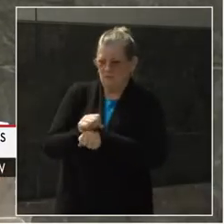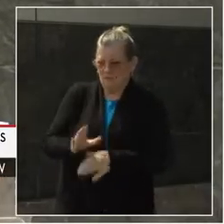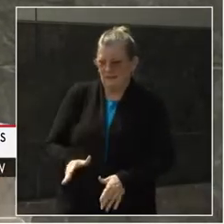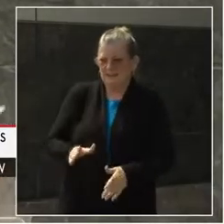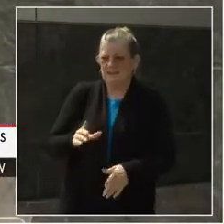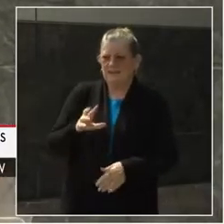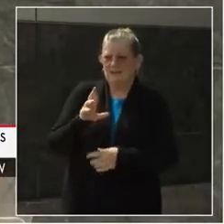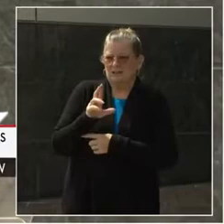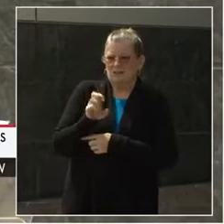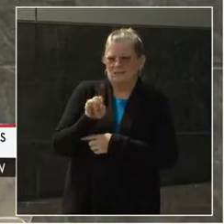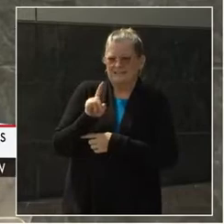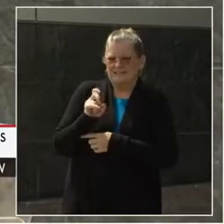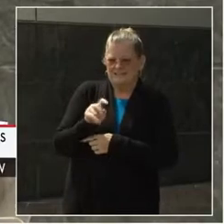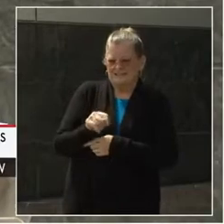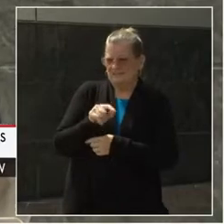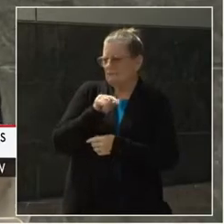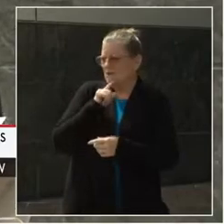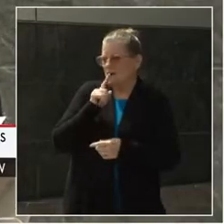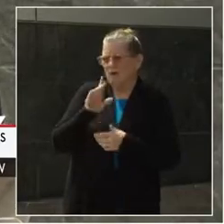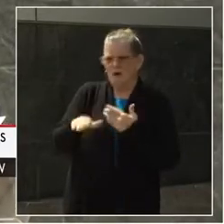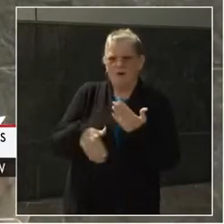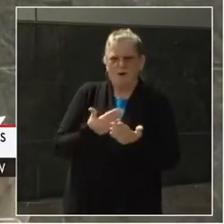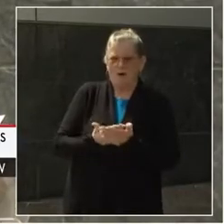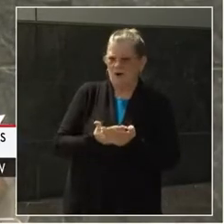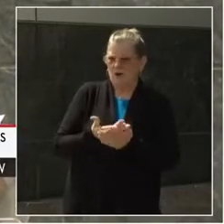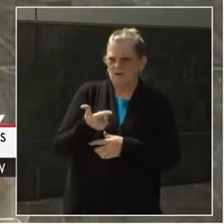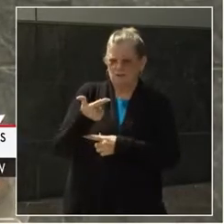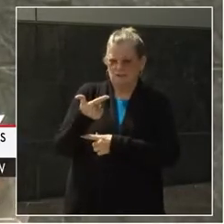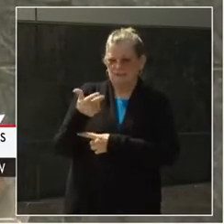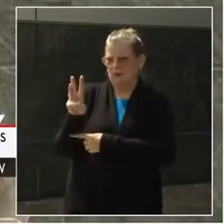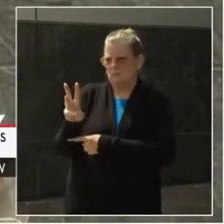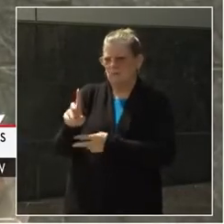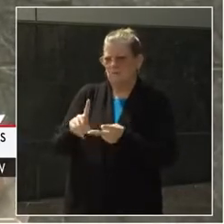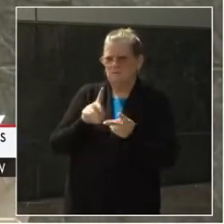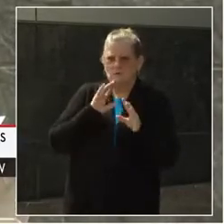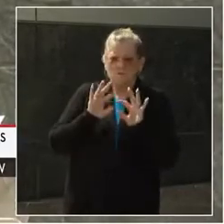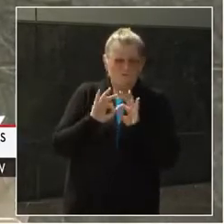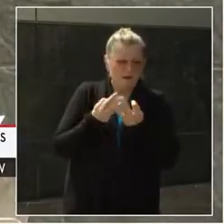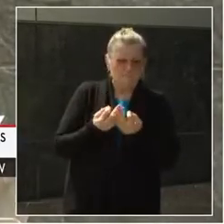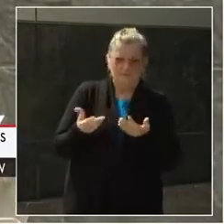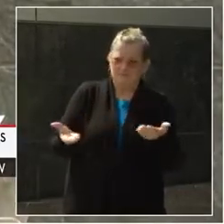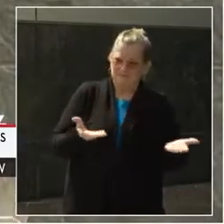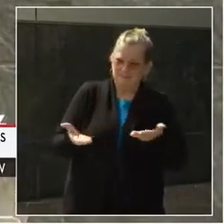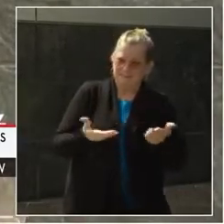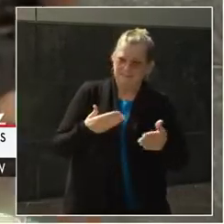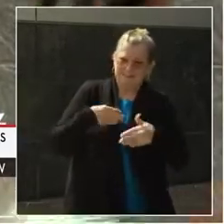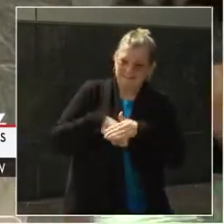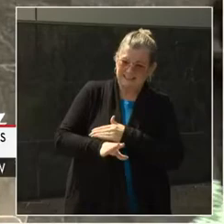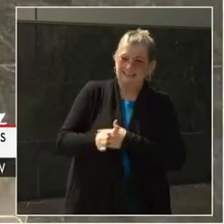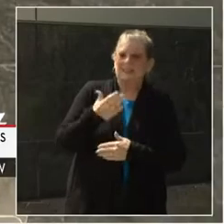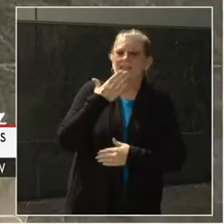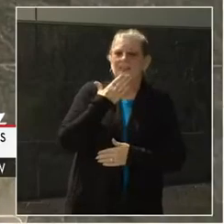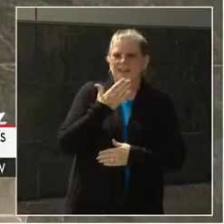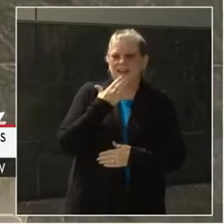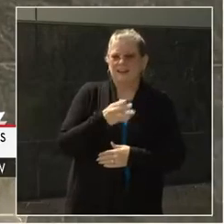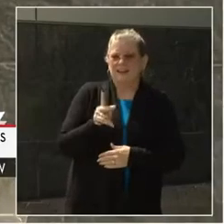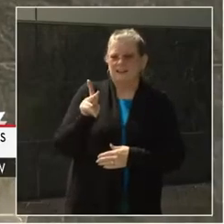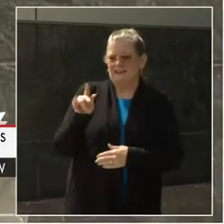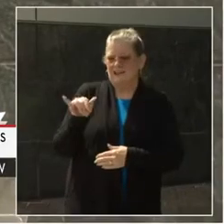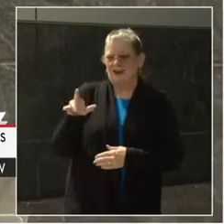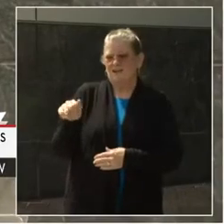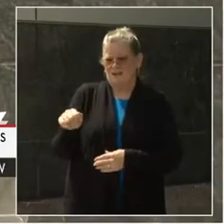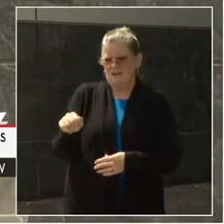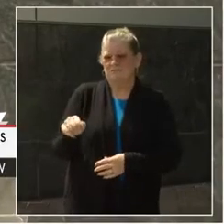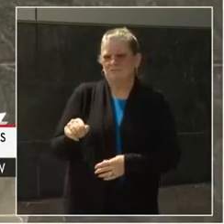George Washington family for hosting us. And thank you, Kiara. In the middle of